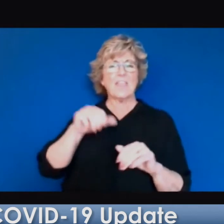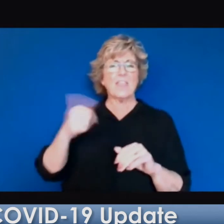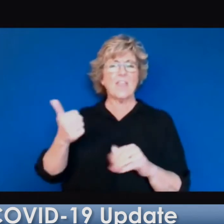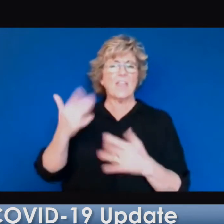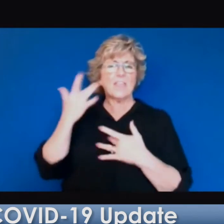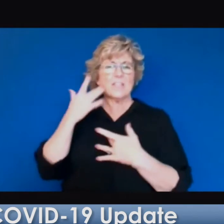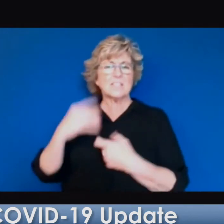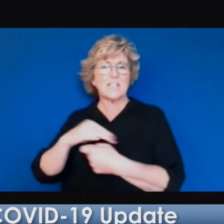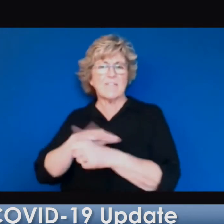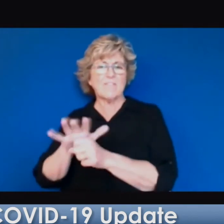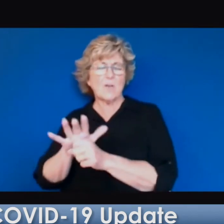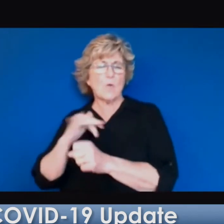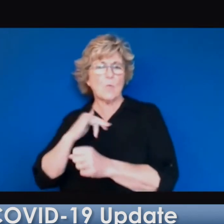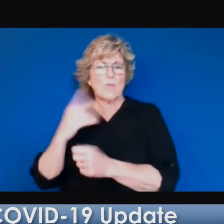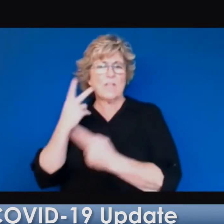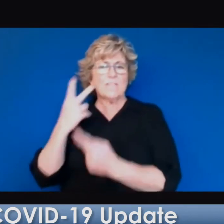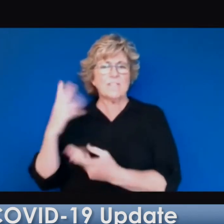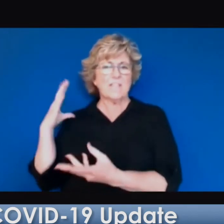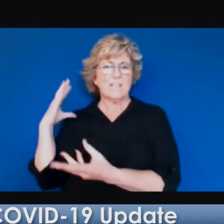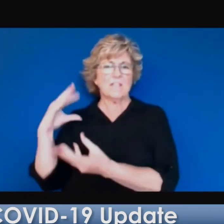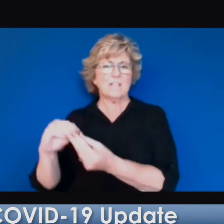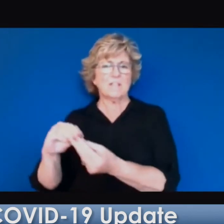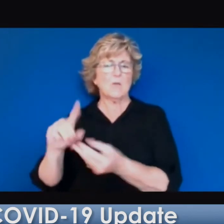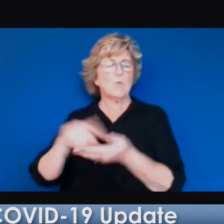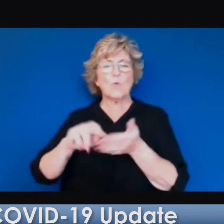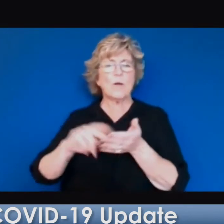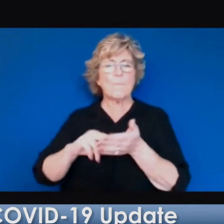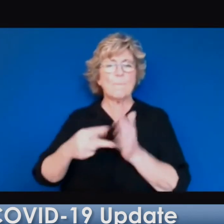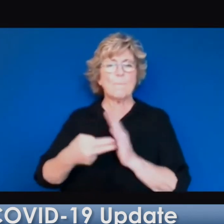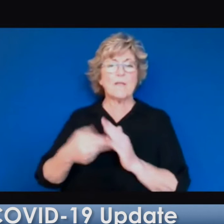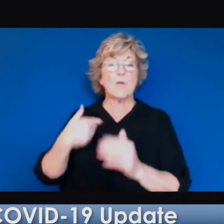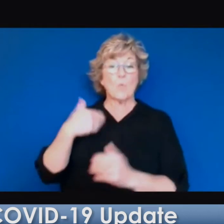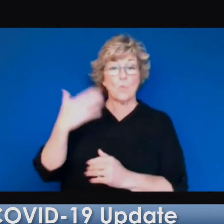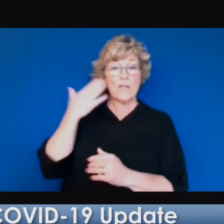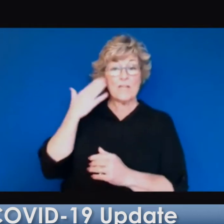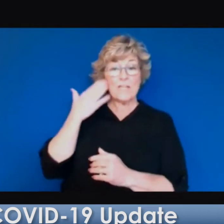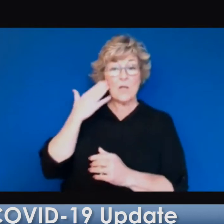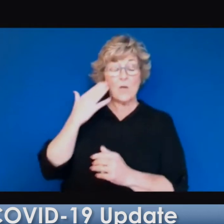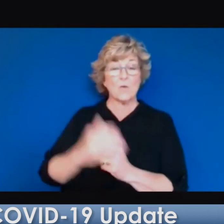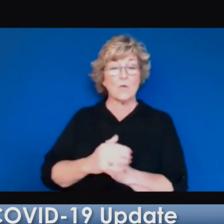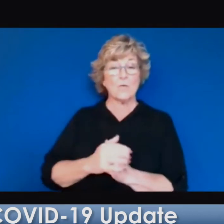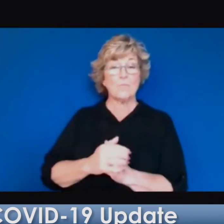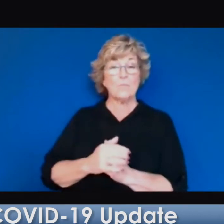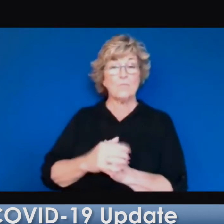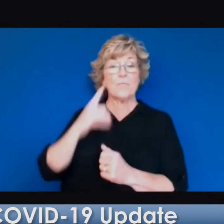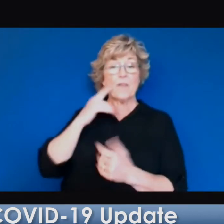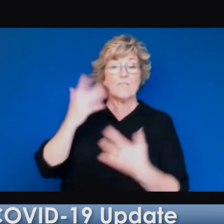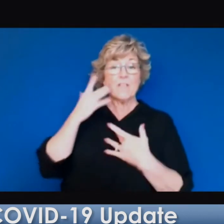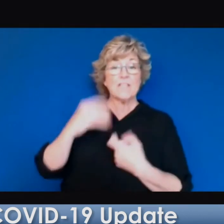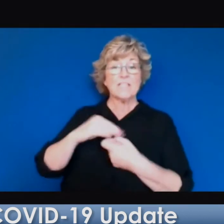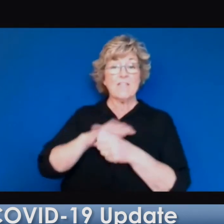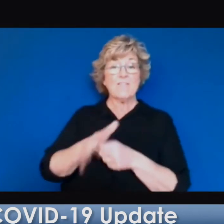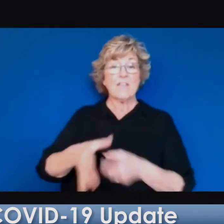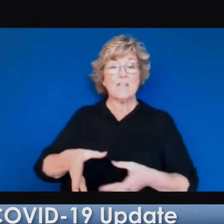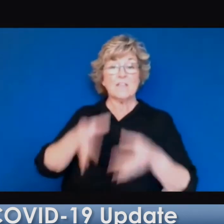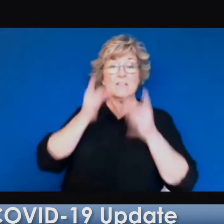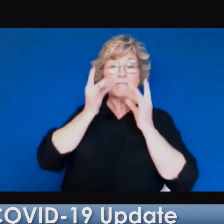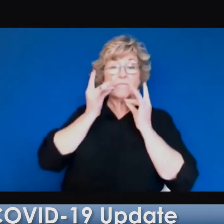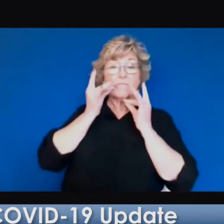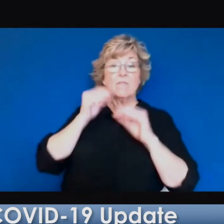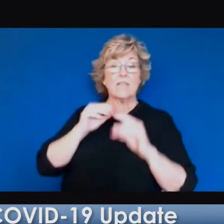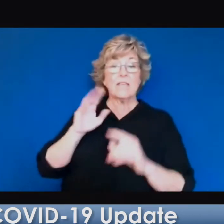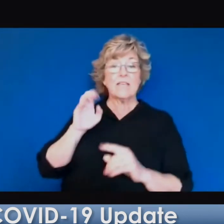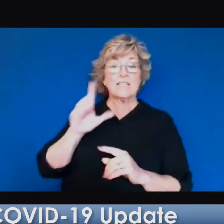been seeing to date. And what I mean by that is we know that for COVID to enter a human cell, it needs